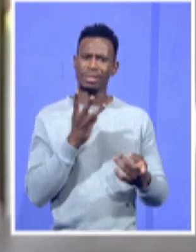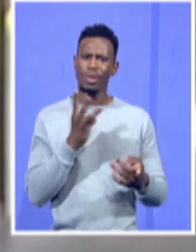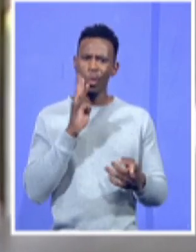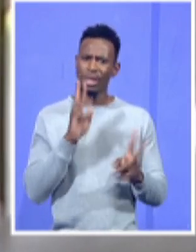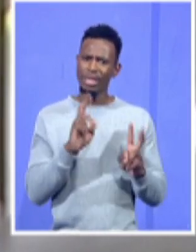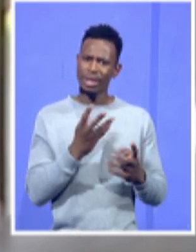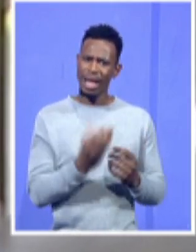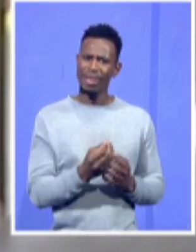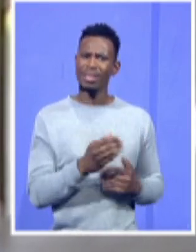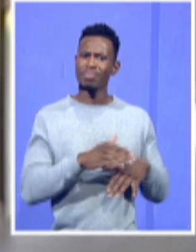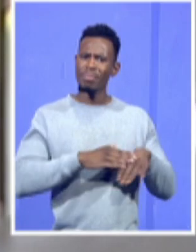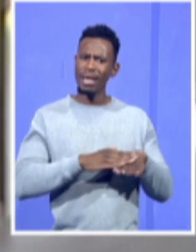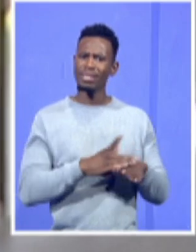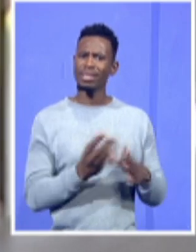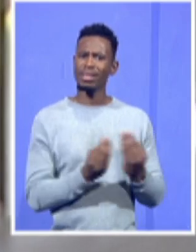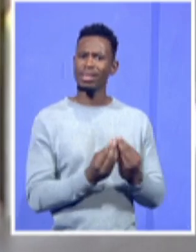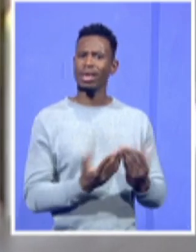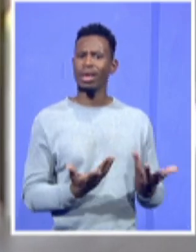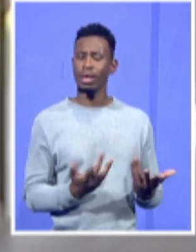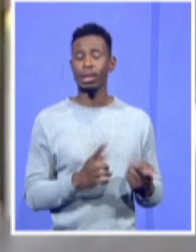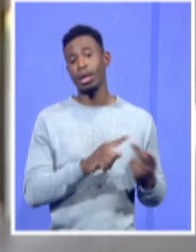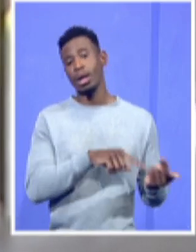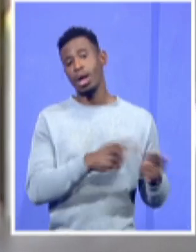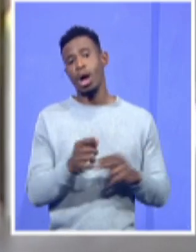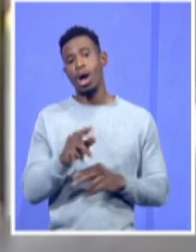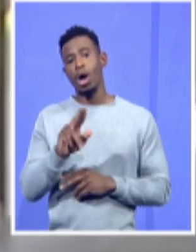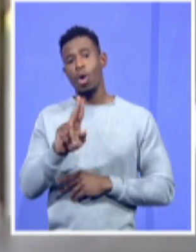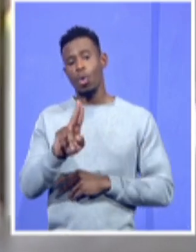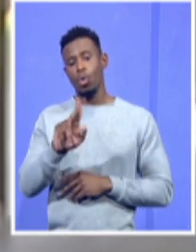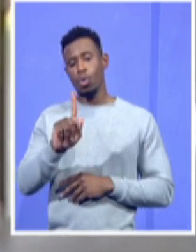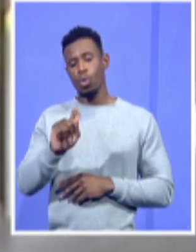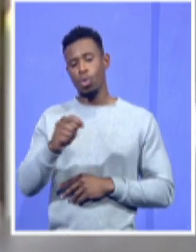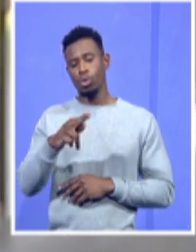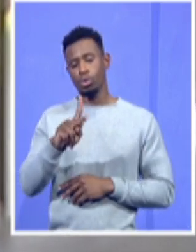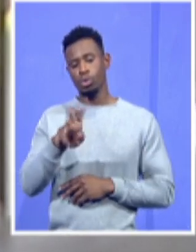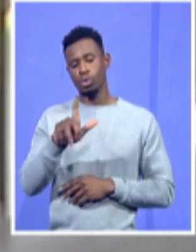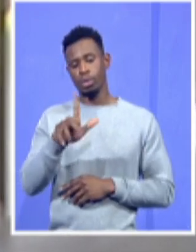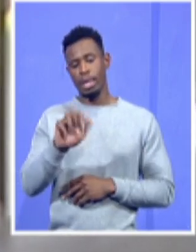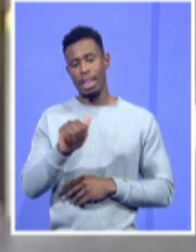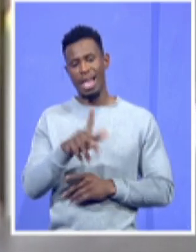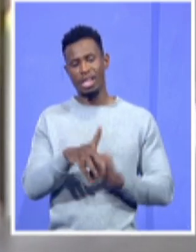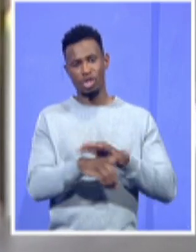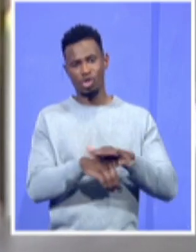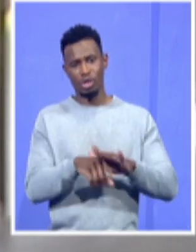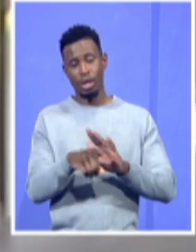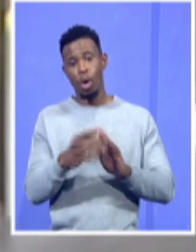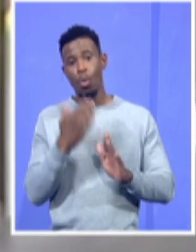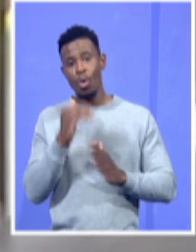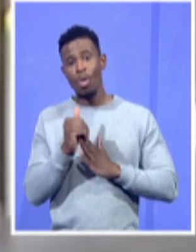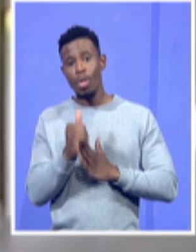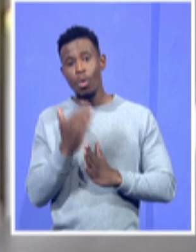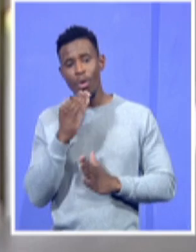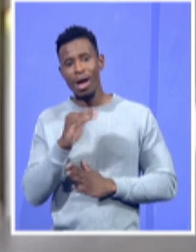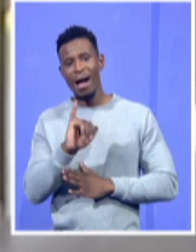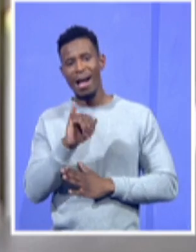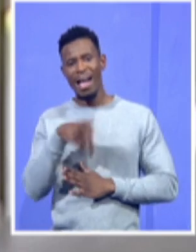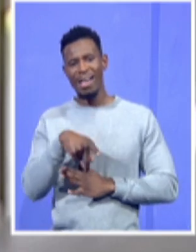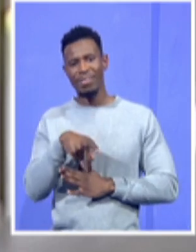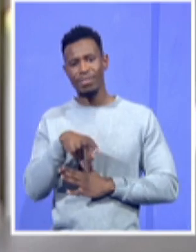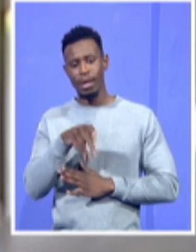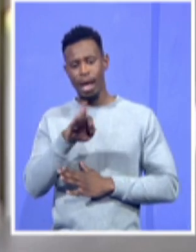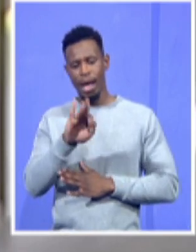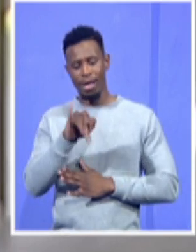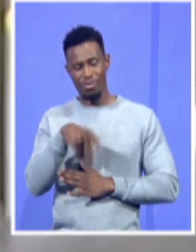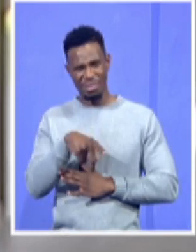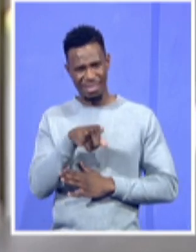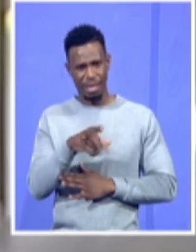Then you go to issues such as the Uthugela district, which is now led by the Inkatha Freedom Party, where water as well is a huge problem within that